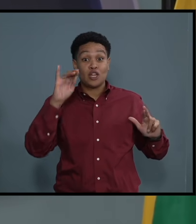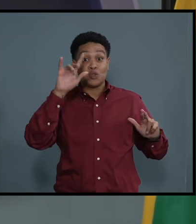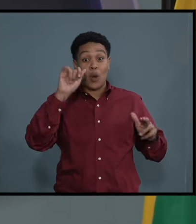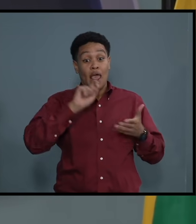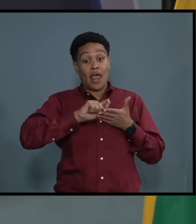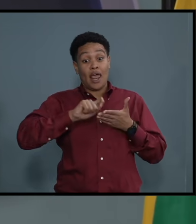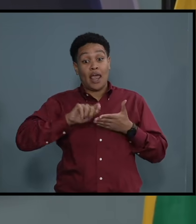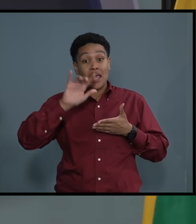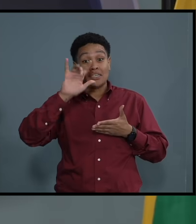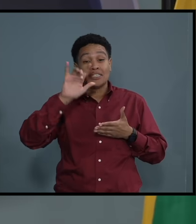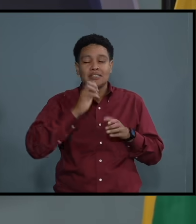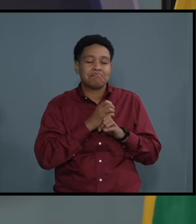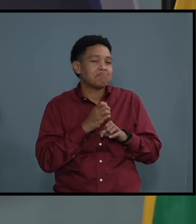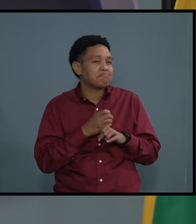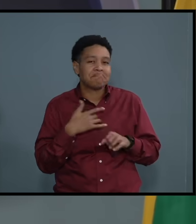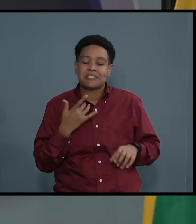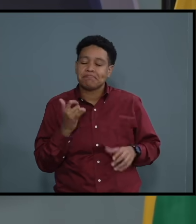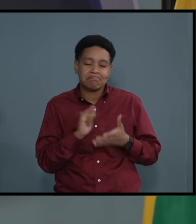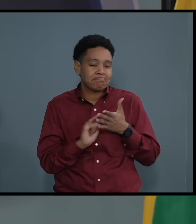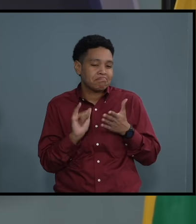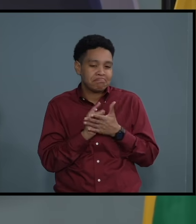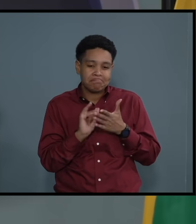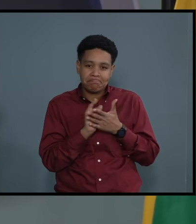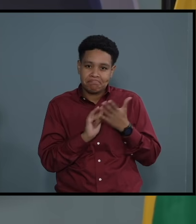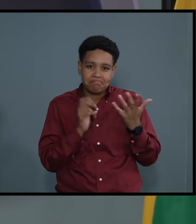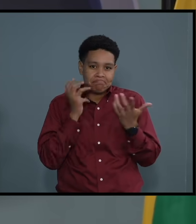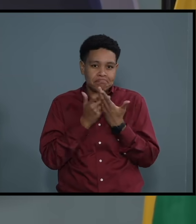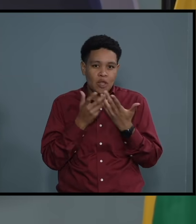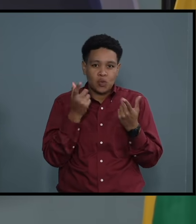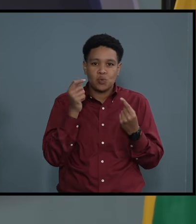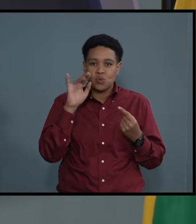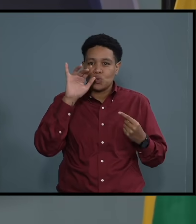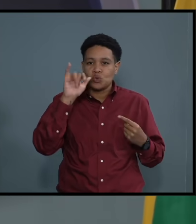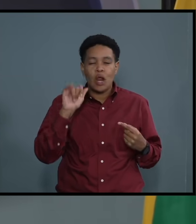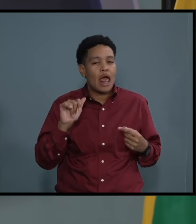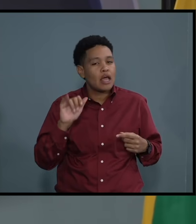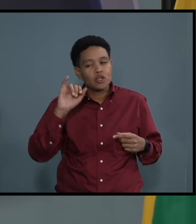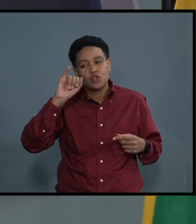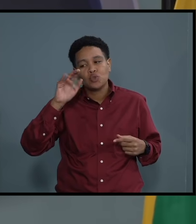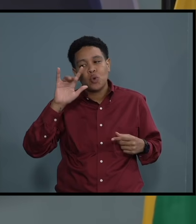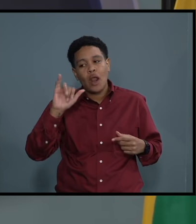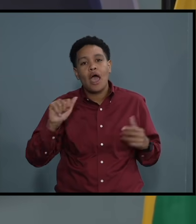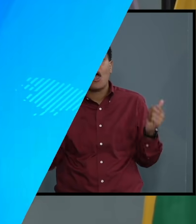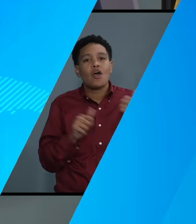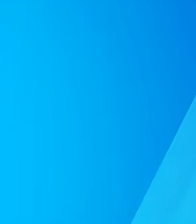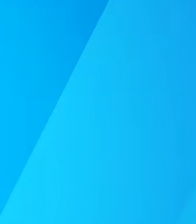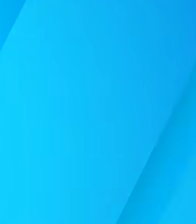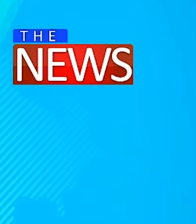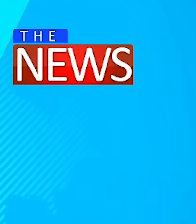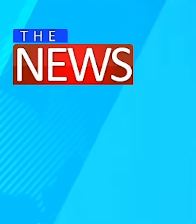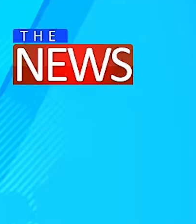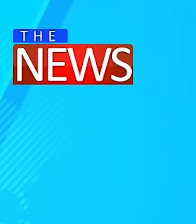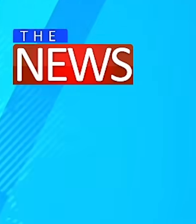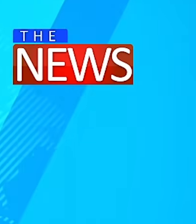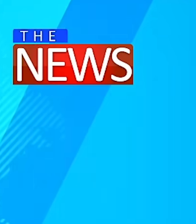make a commitment to hold those exams in July under the circumstances. So concern